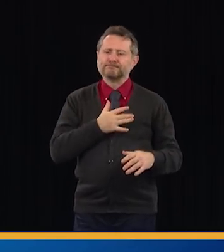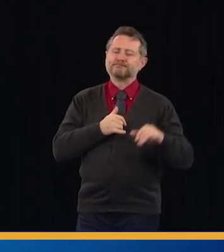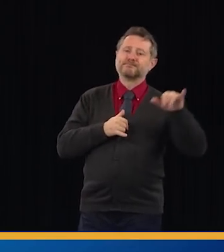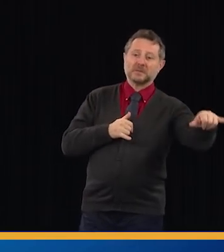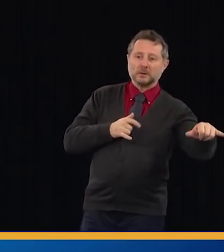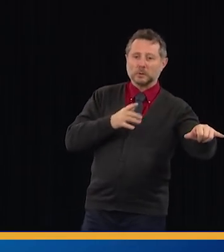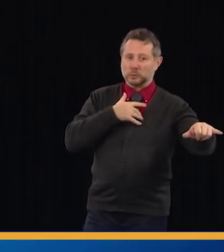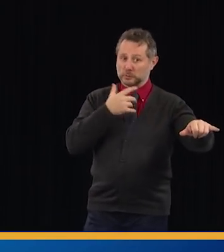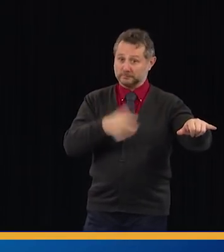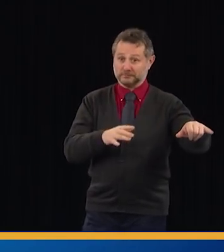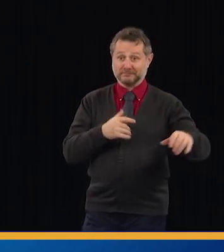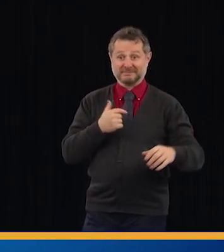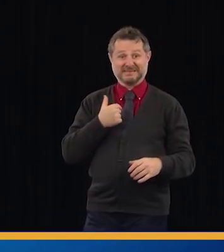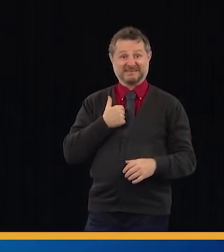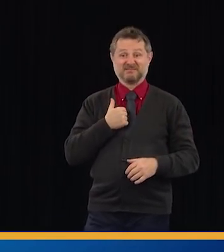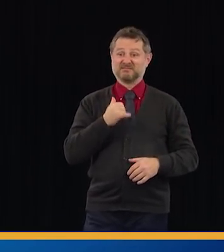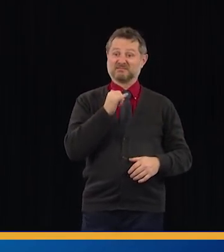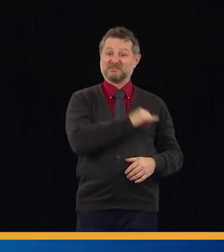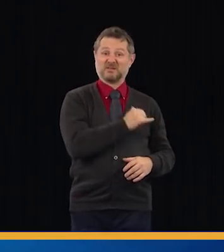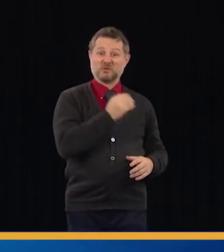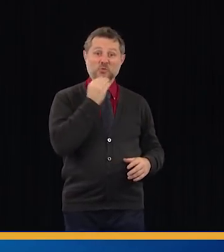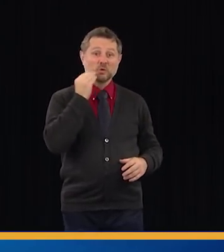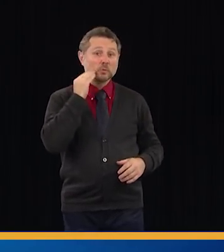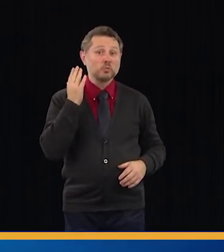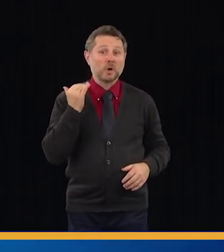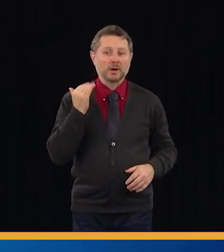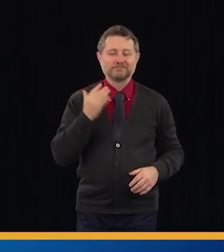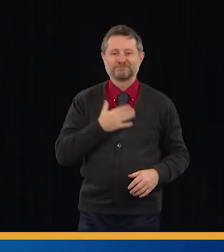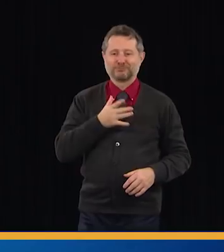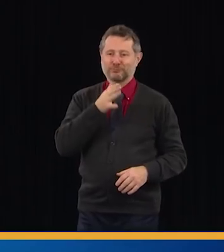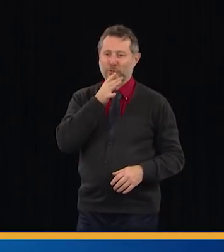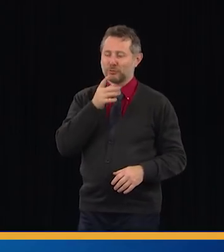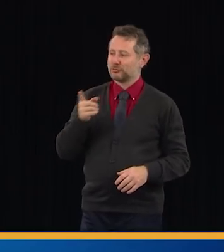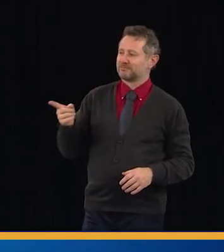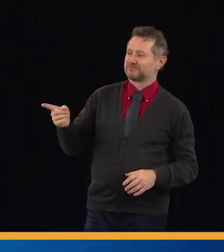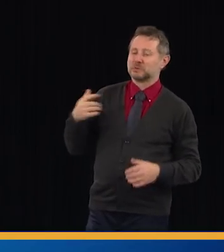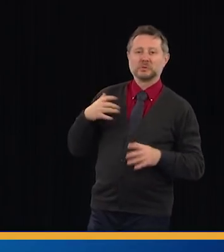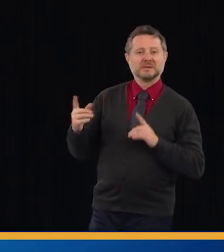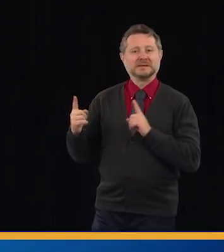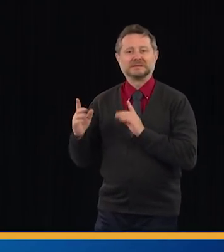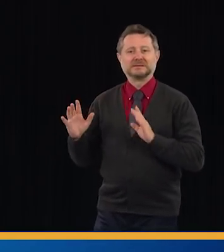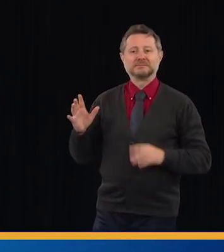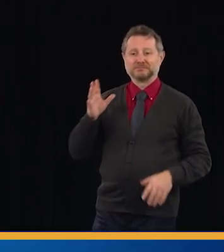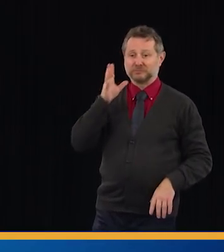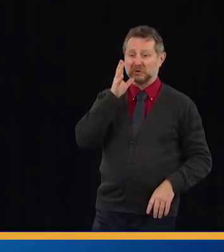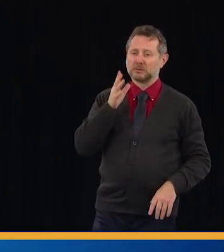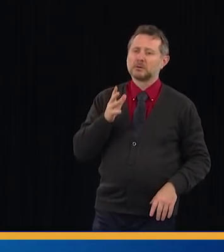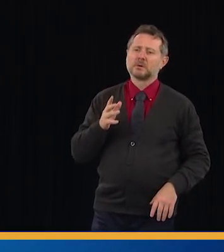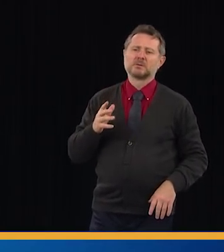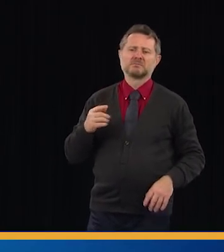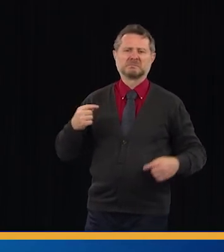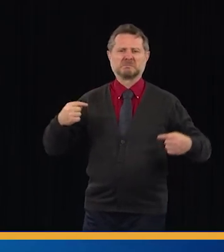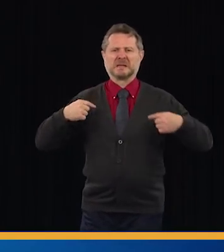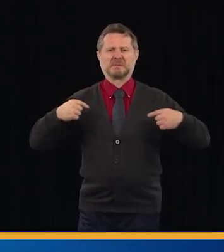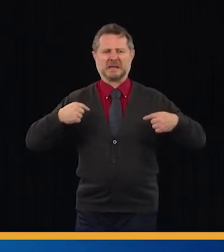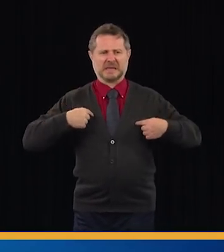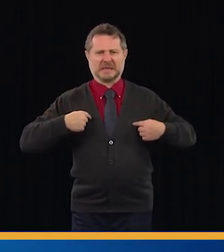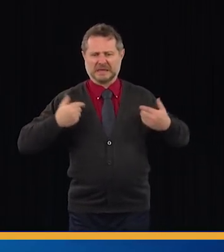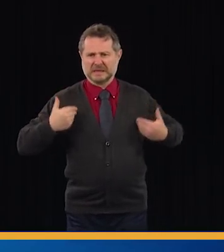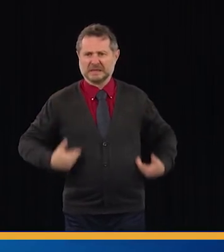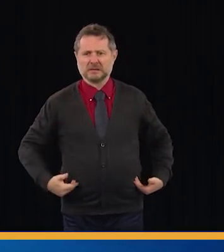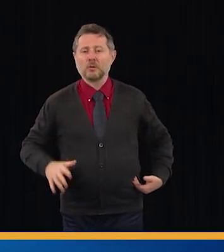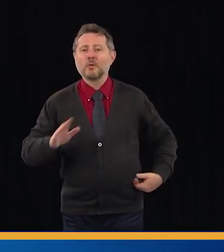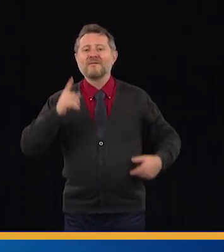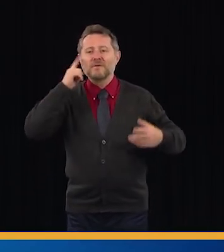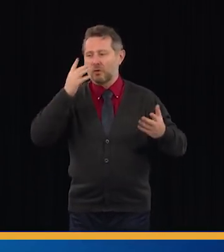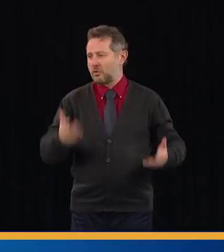staying home for my mother, but everyone, it's not about just you, it's about all of us. So